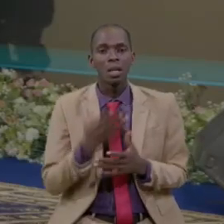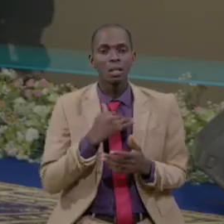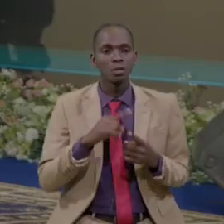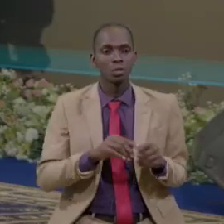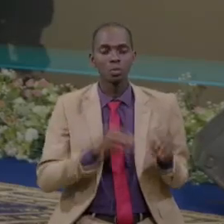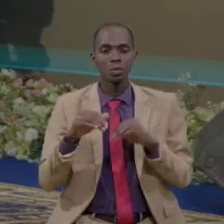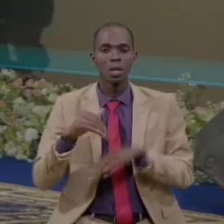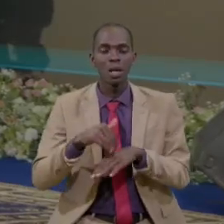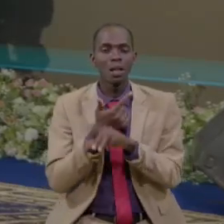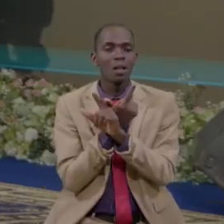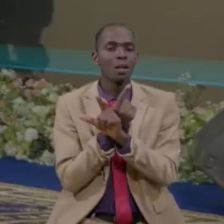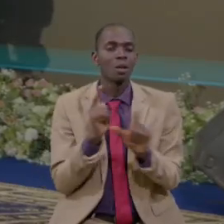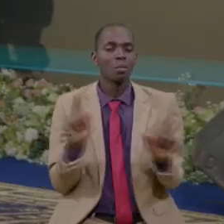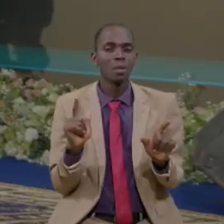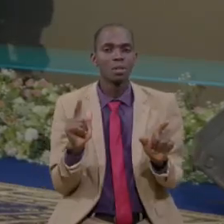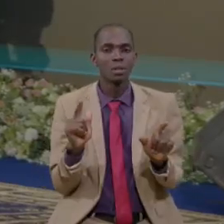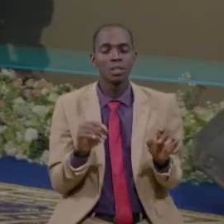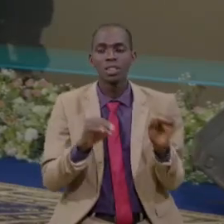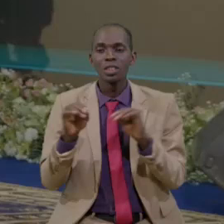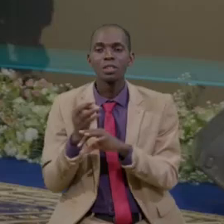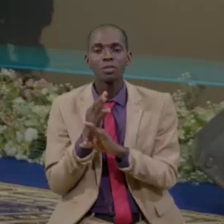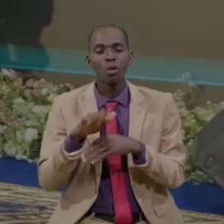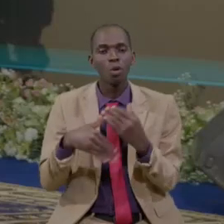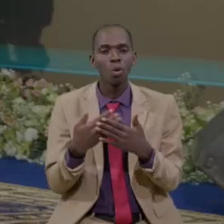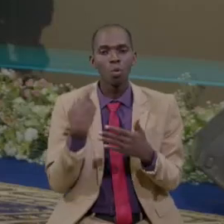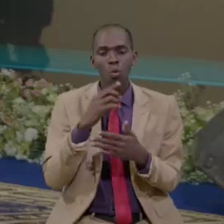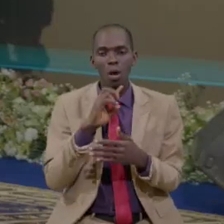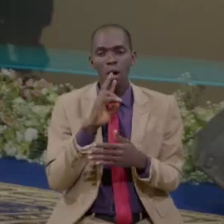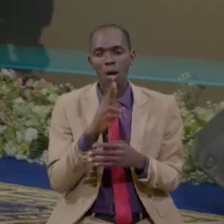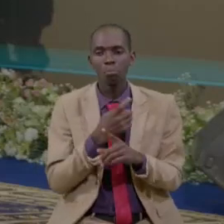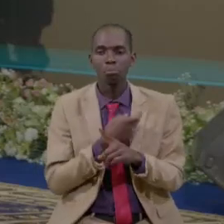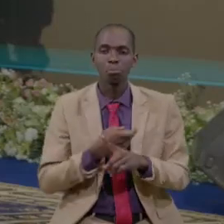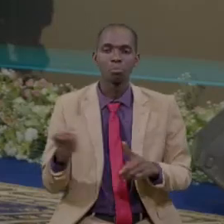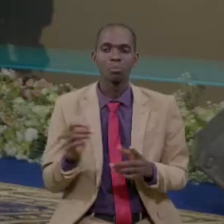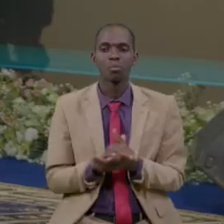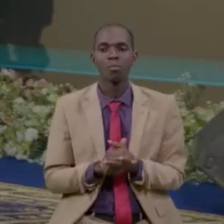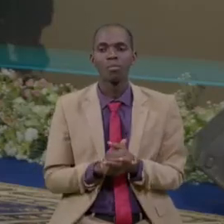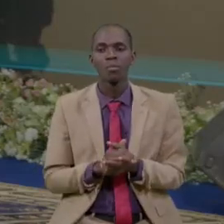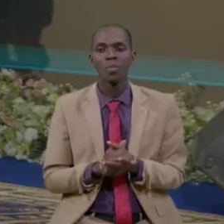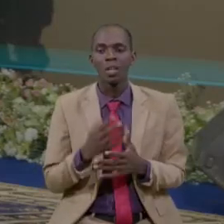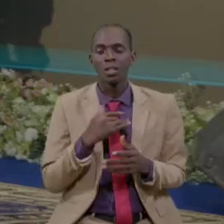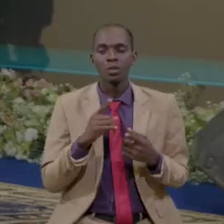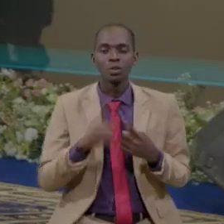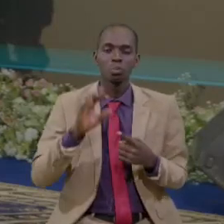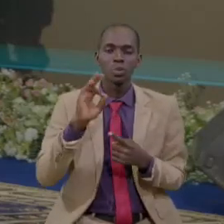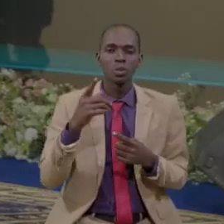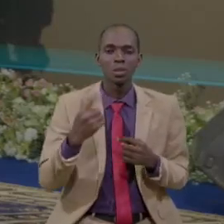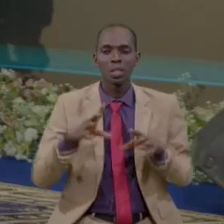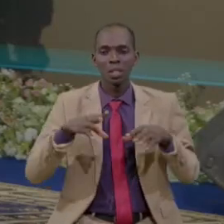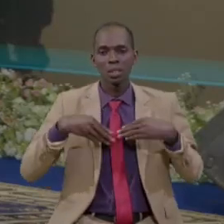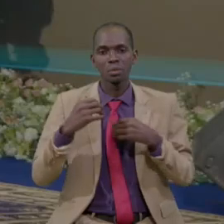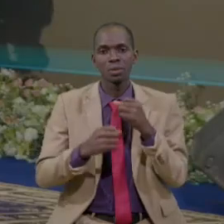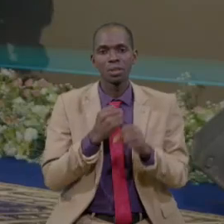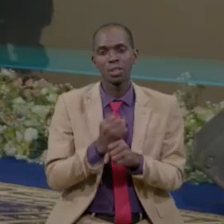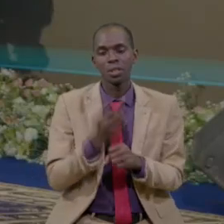them that are bruised, and to preach the acceptable year of the Lord. The